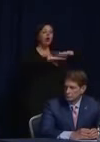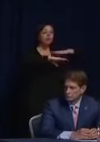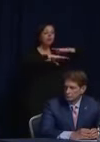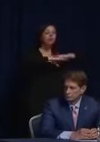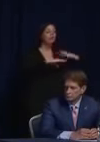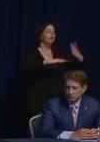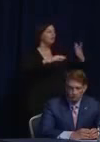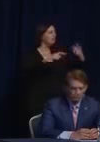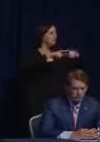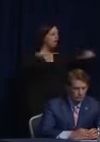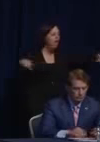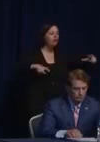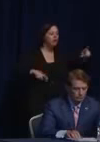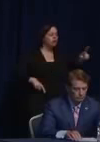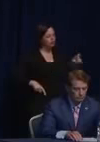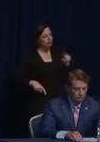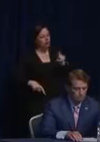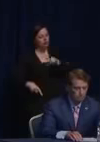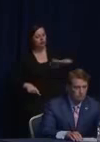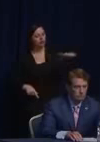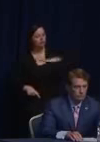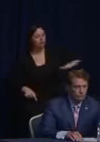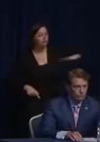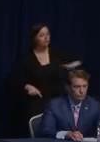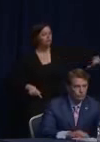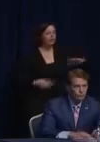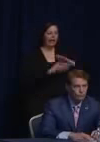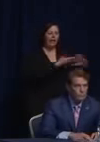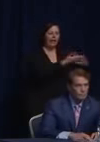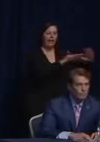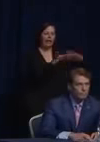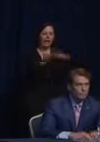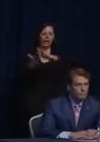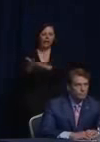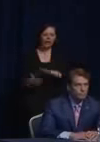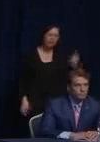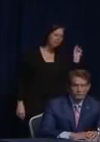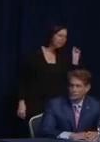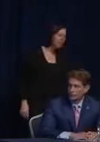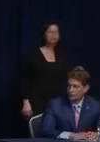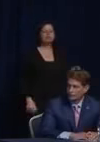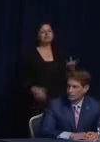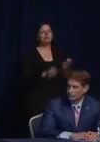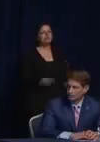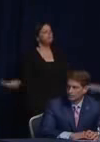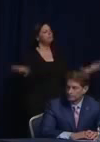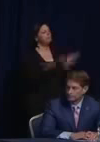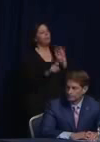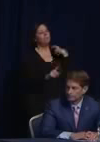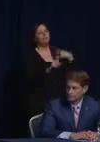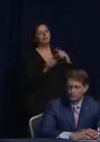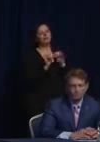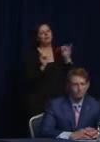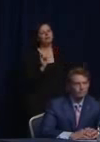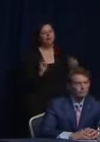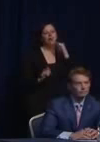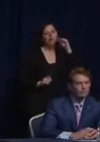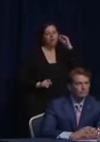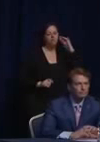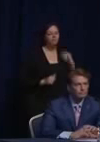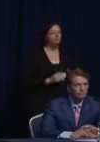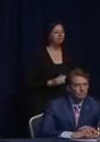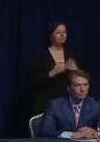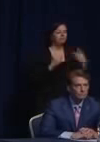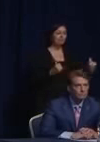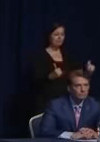400 calls for more than 8,000 people have opted into receiving information by text or telephone.